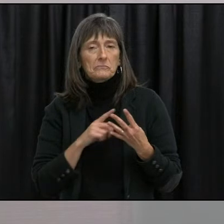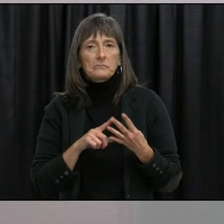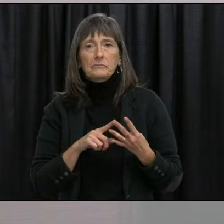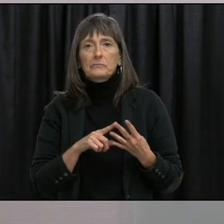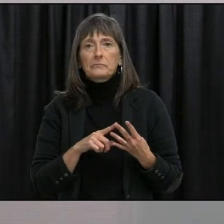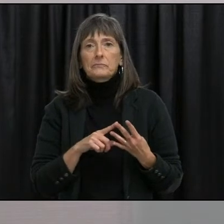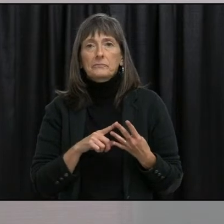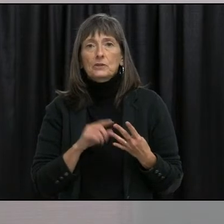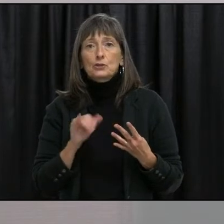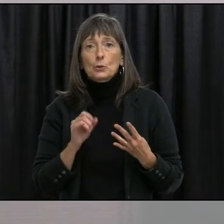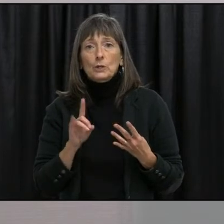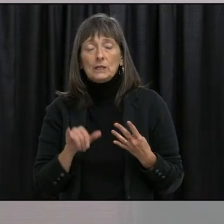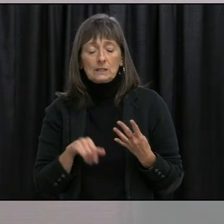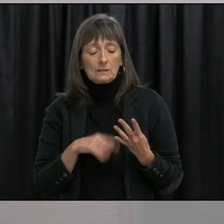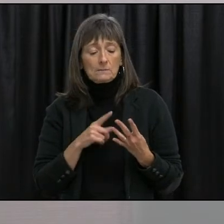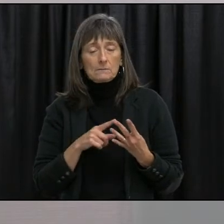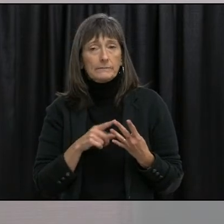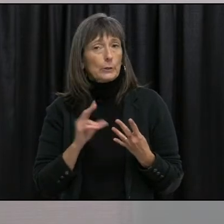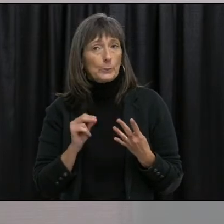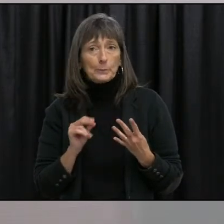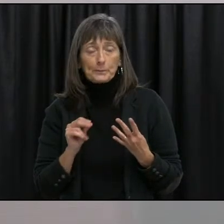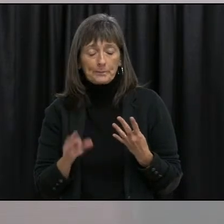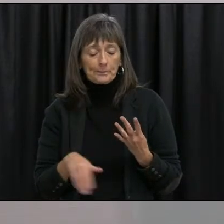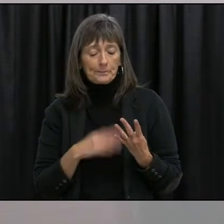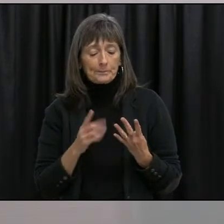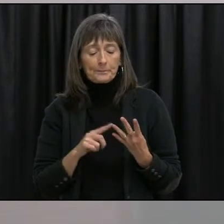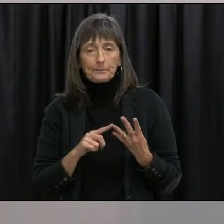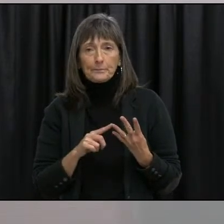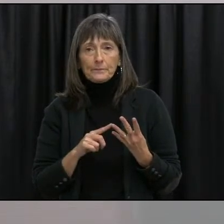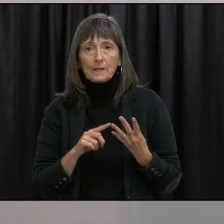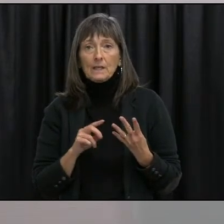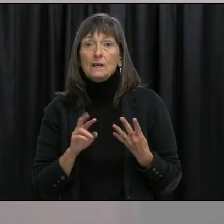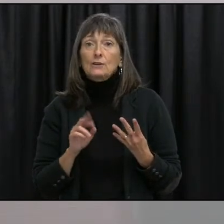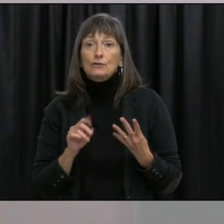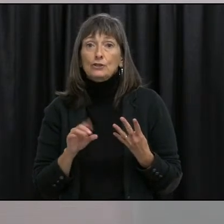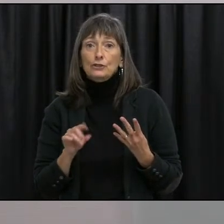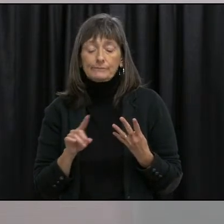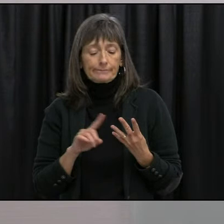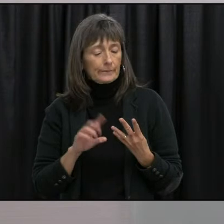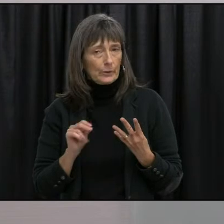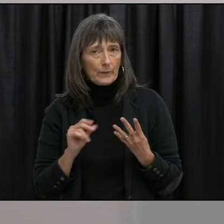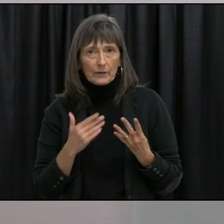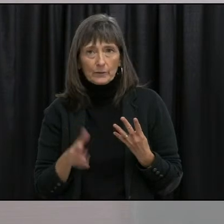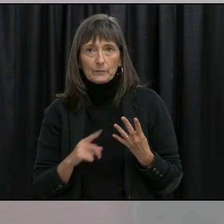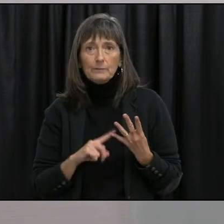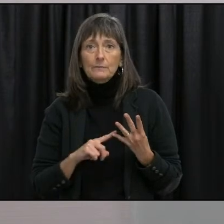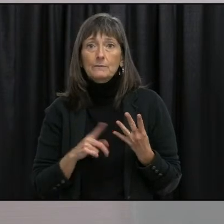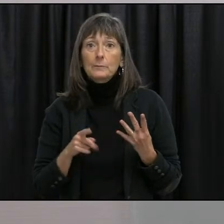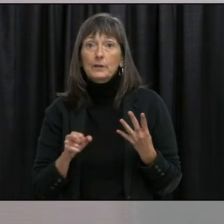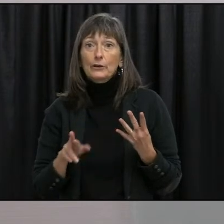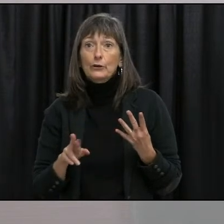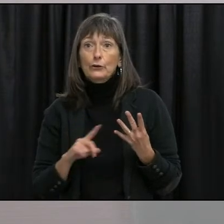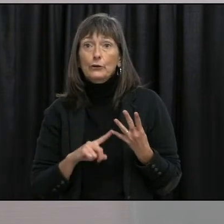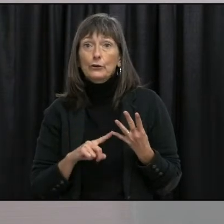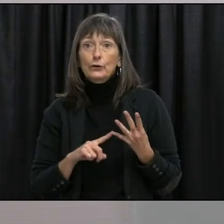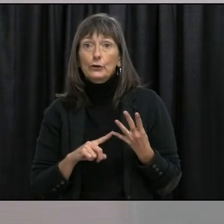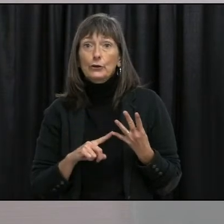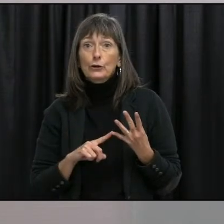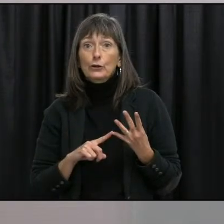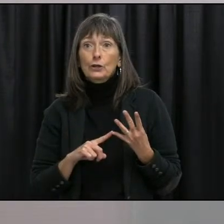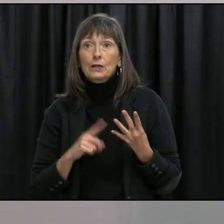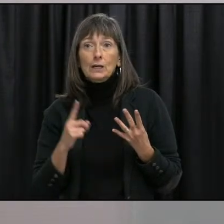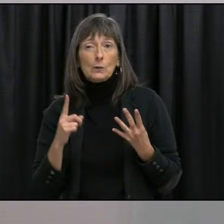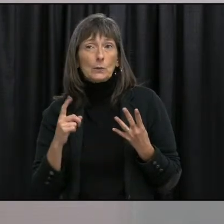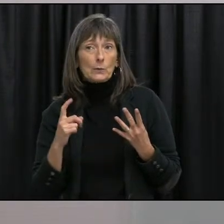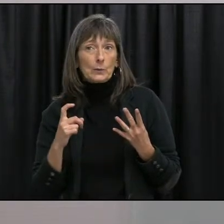Cook? No, thanks. Richard Duggan? No, thank you. Peter Jackson? I'm the